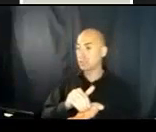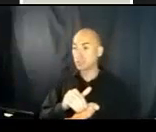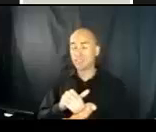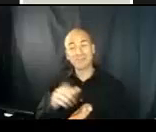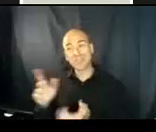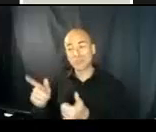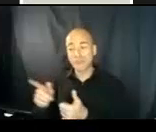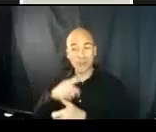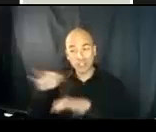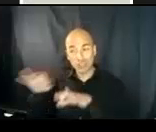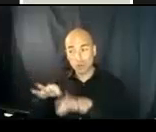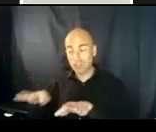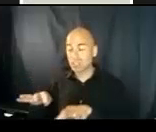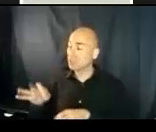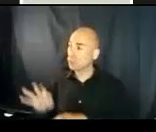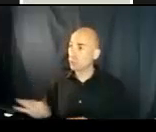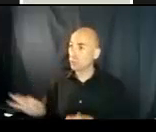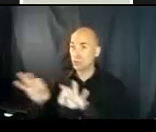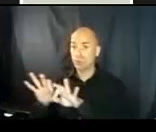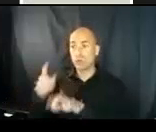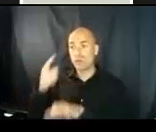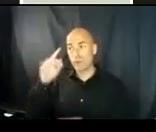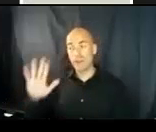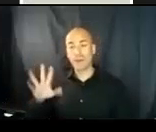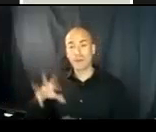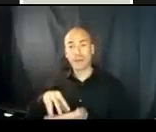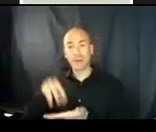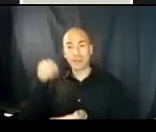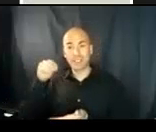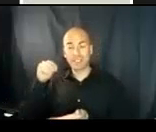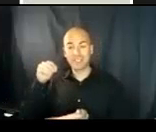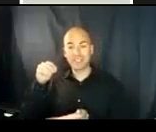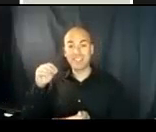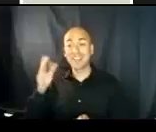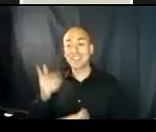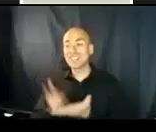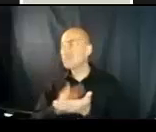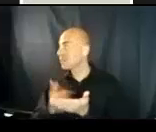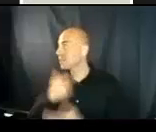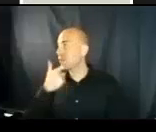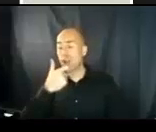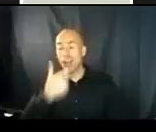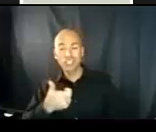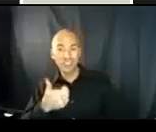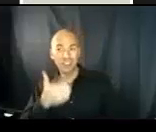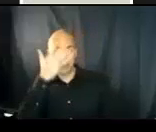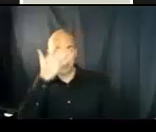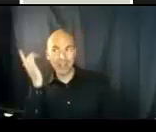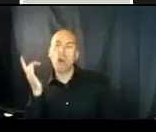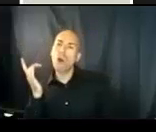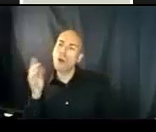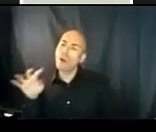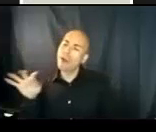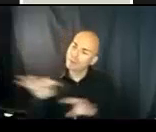to student learning, because sometimes they watch it and for some reason they forget that they can just go back or pause it. And so